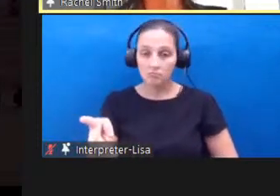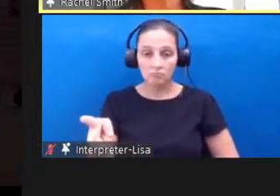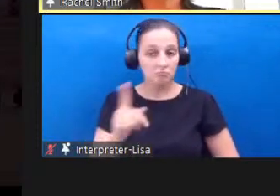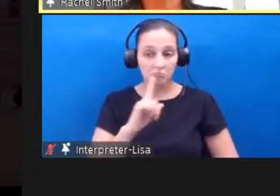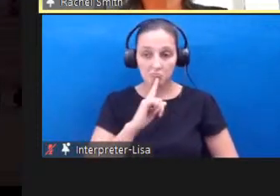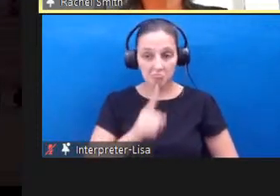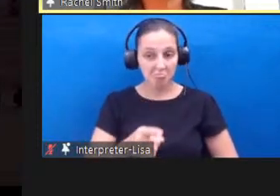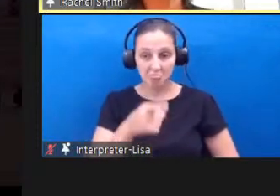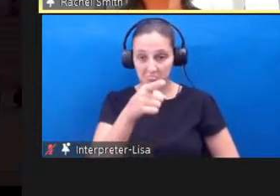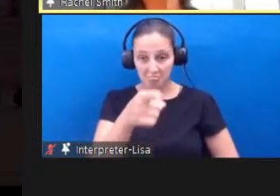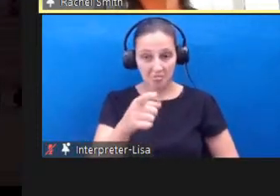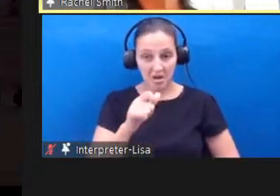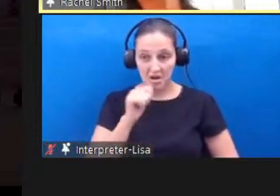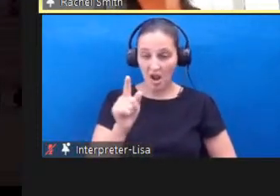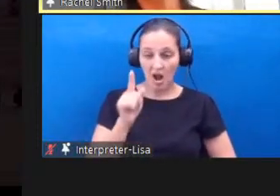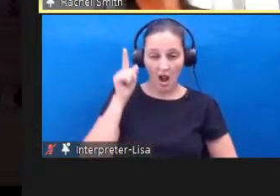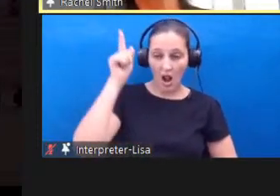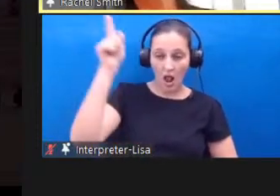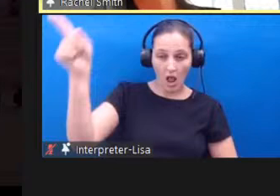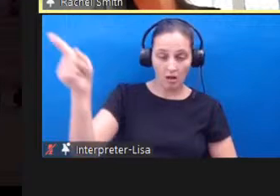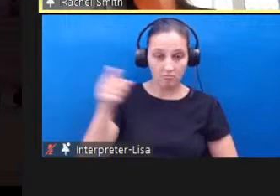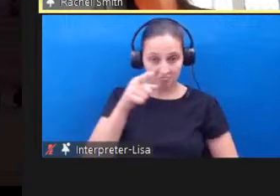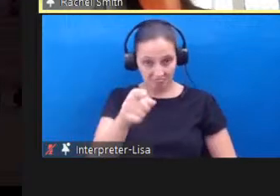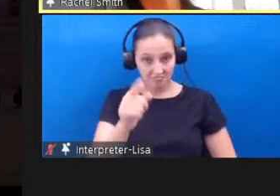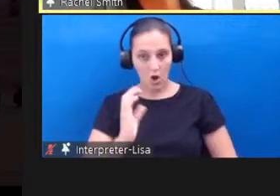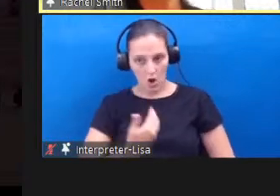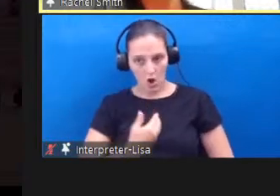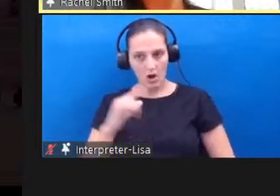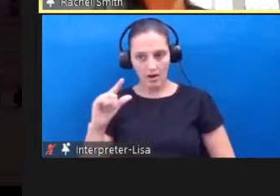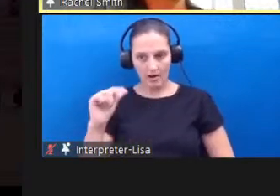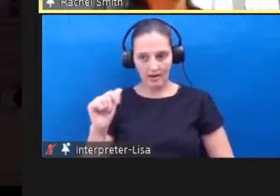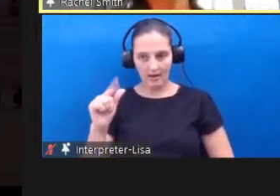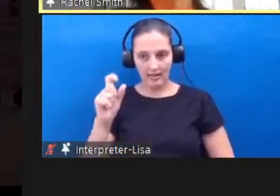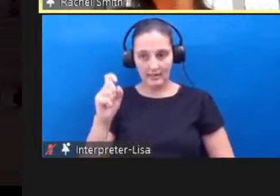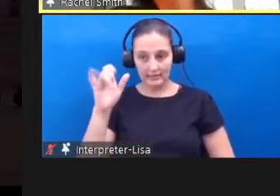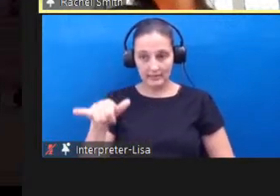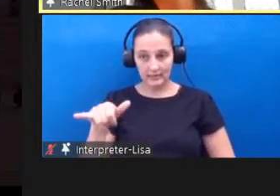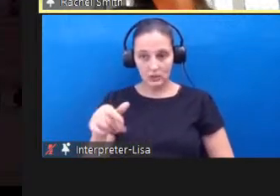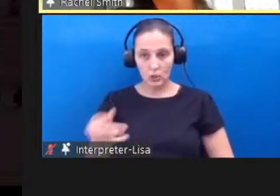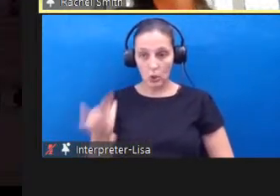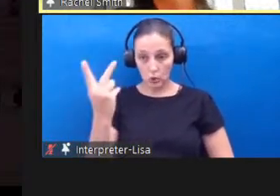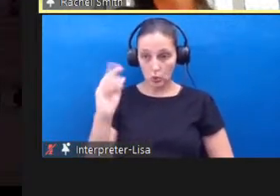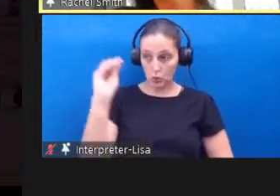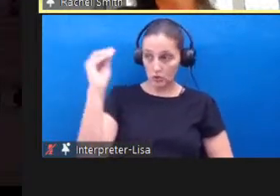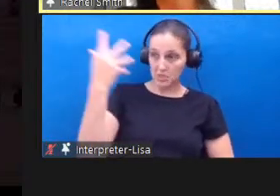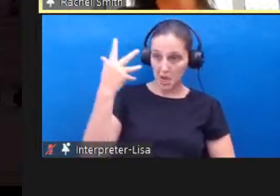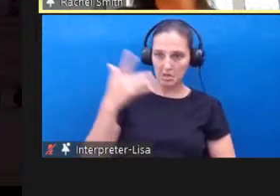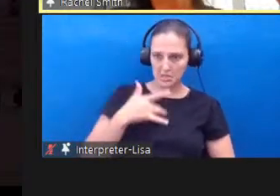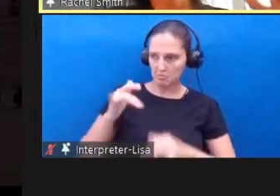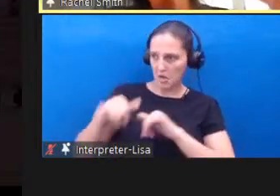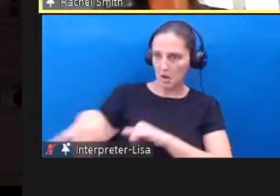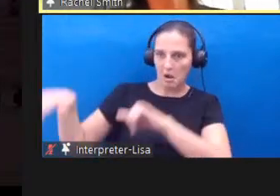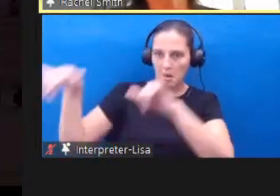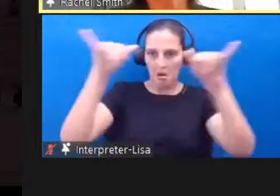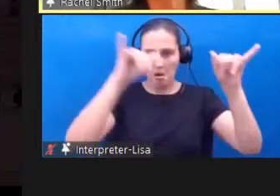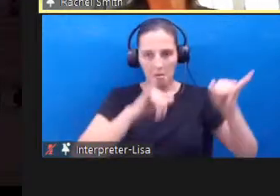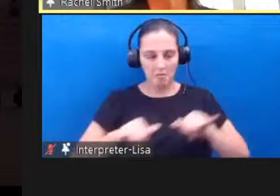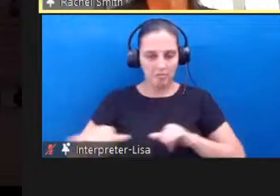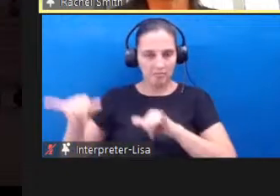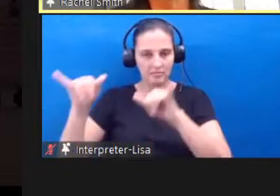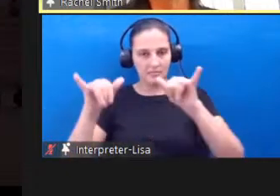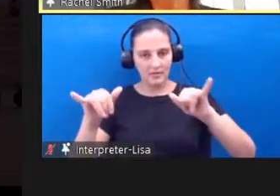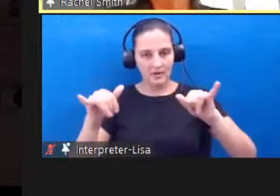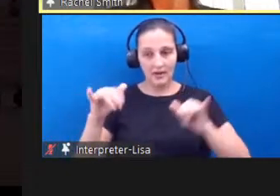not in a galaxy far, far away. This is in our galaxy that two suns is very common. And so now we've learned from the